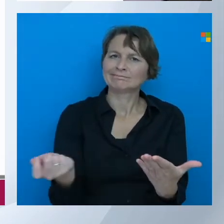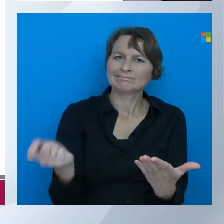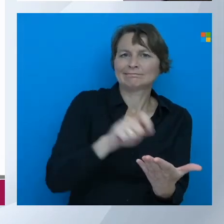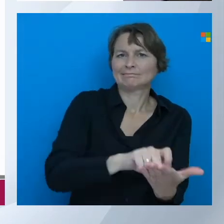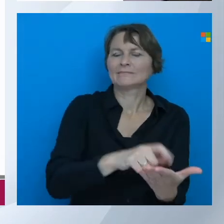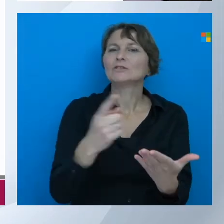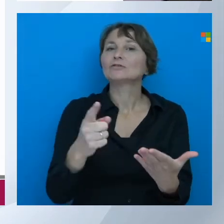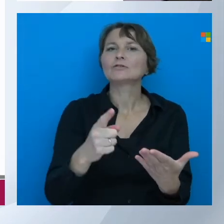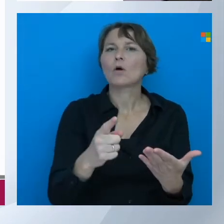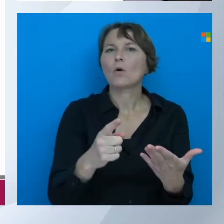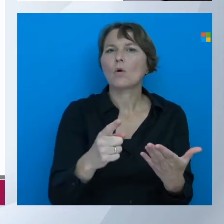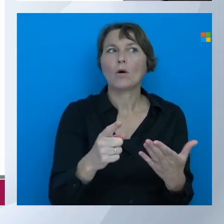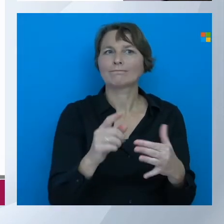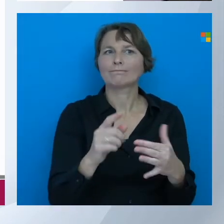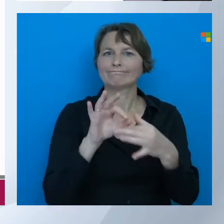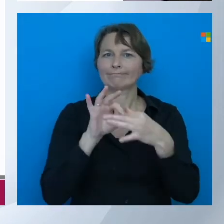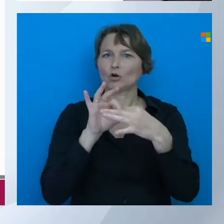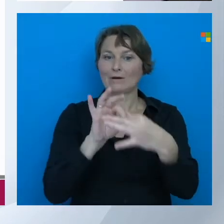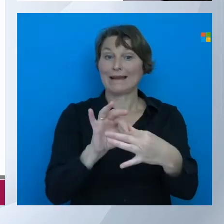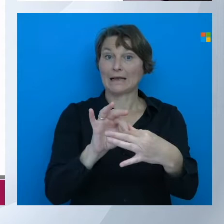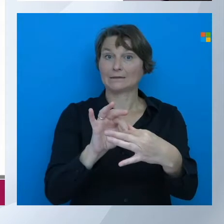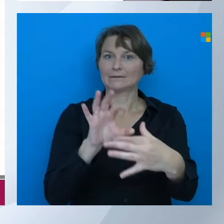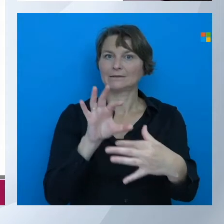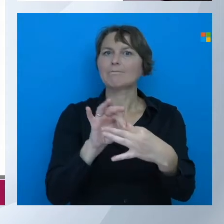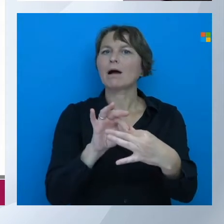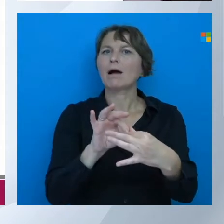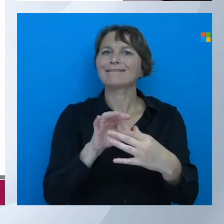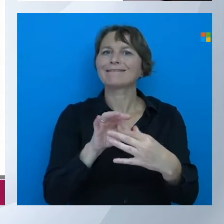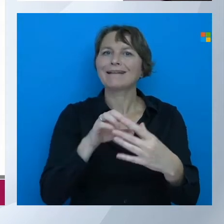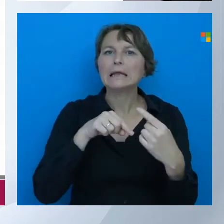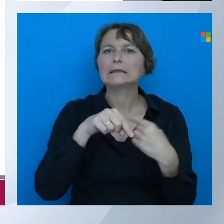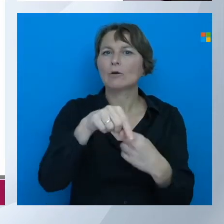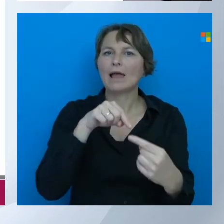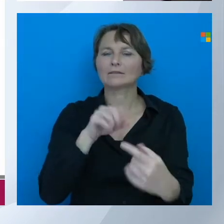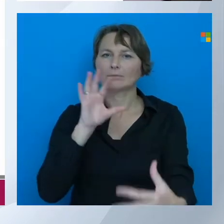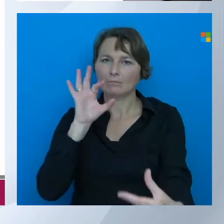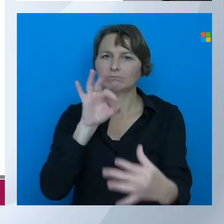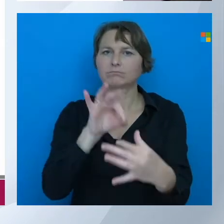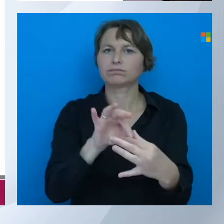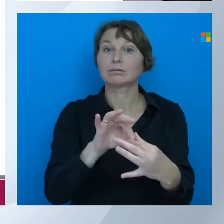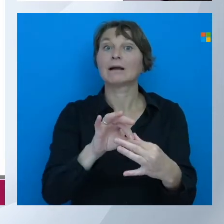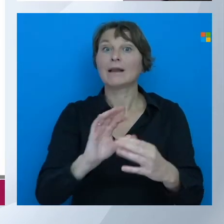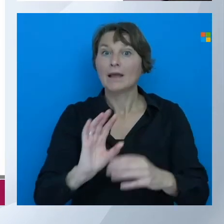non-interactive way with Azure and create your session. To do that, you need to